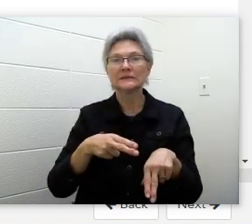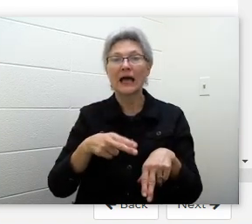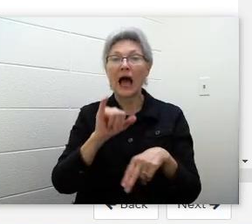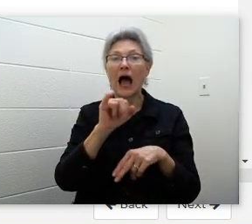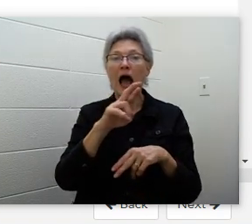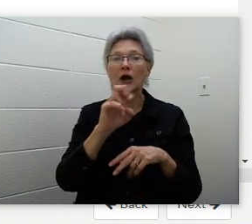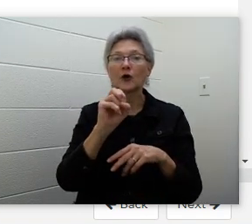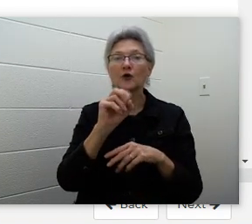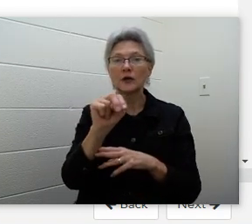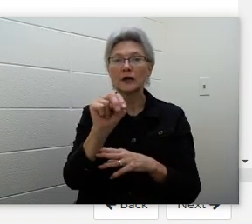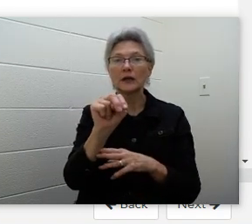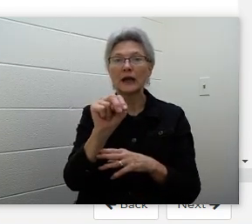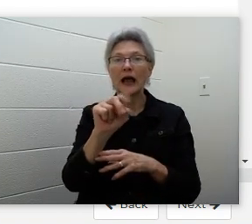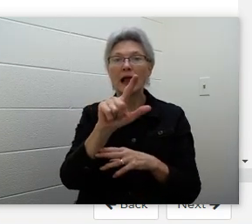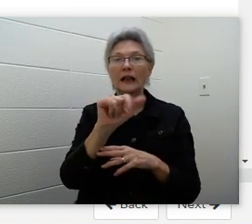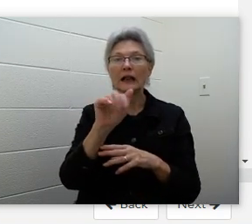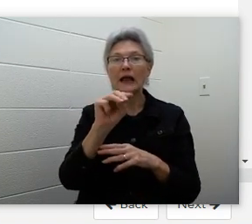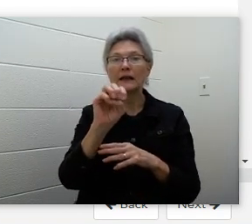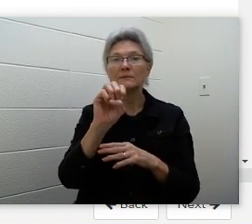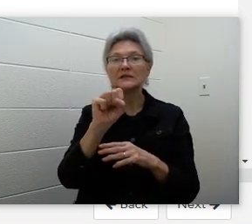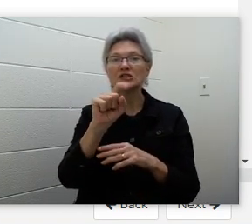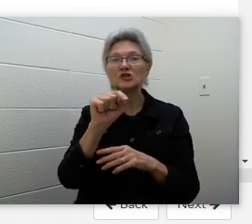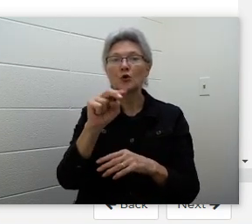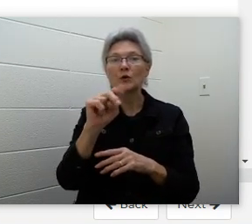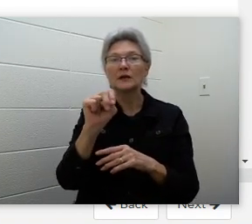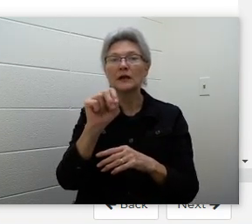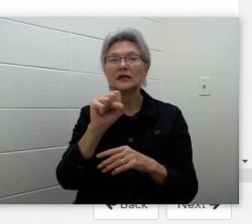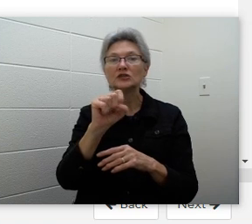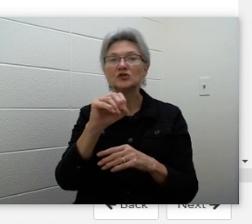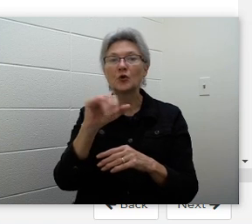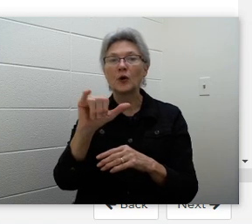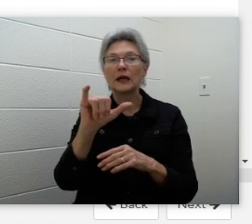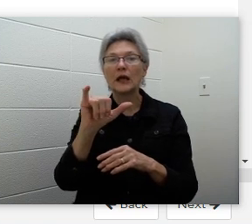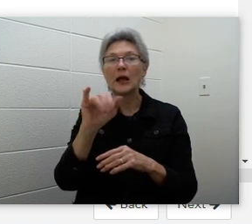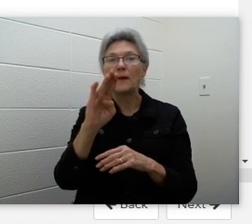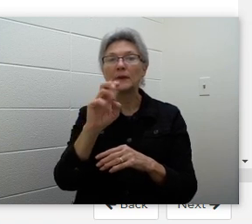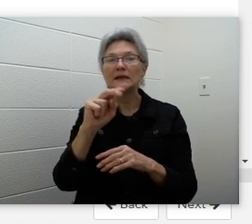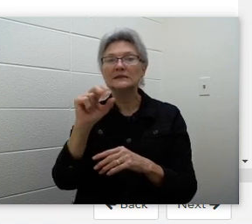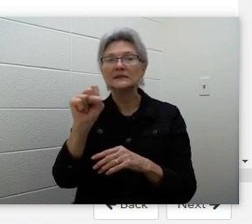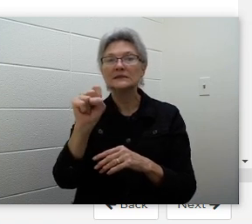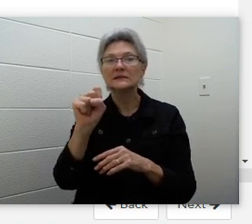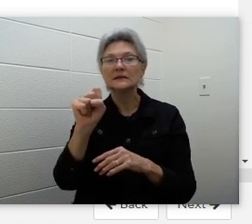iron, limestone, soybeans, wheat.